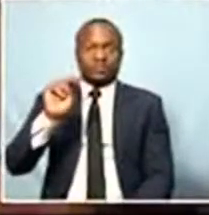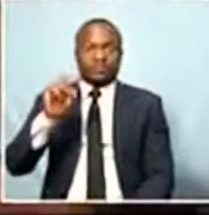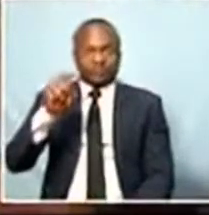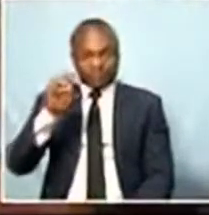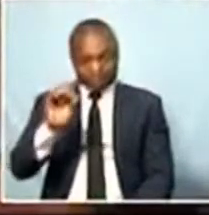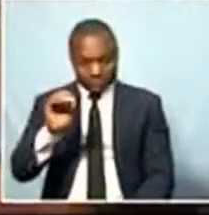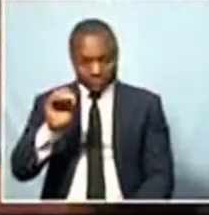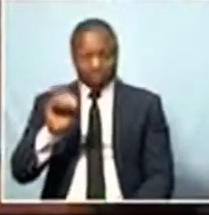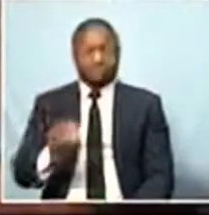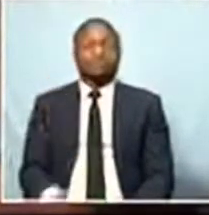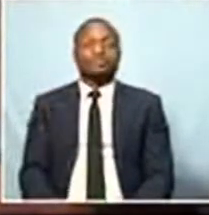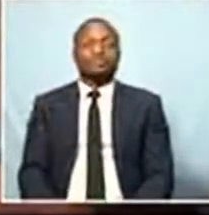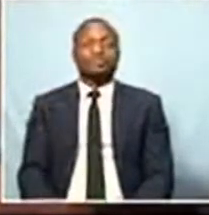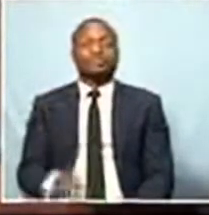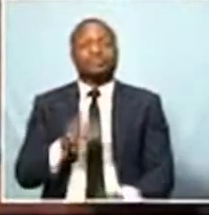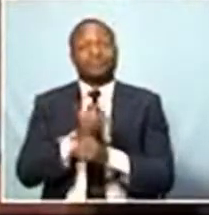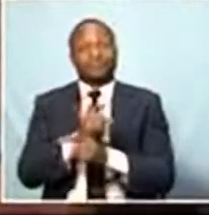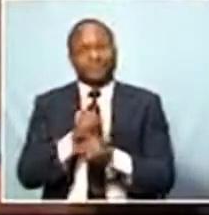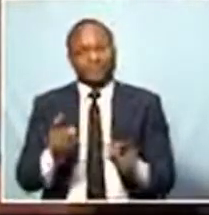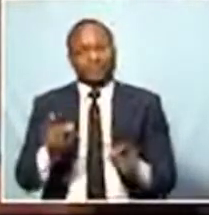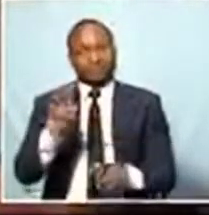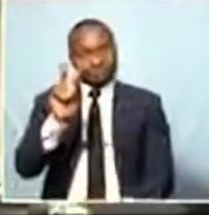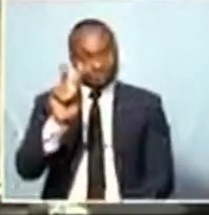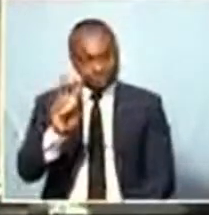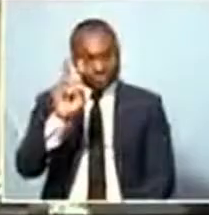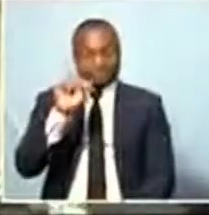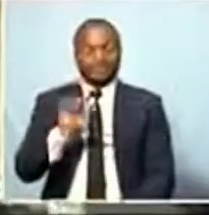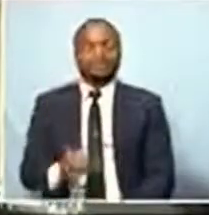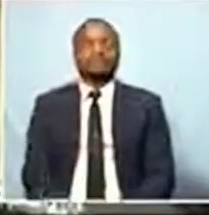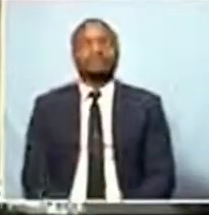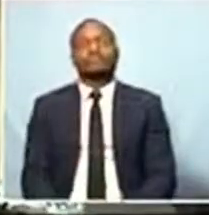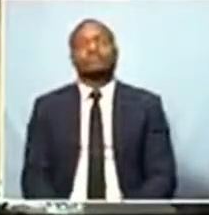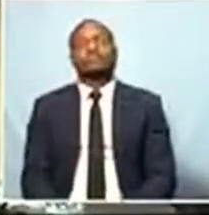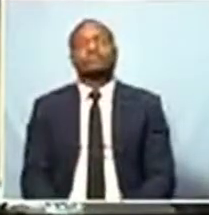Chair, it's just maybe two.